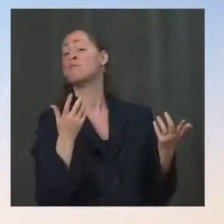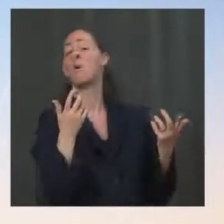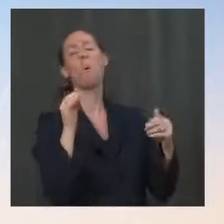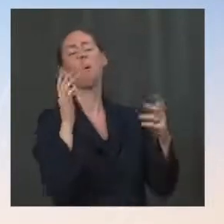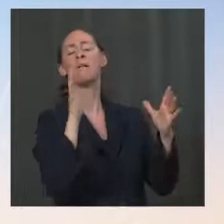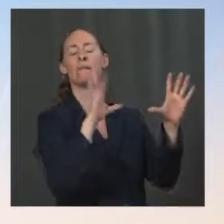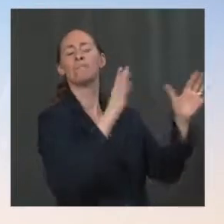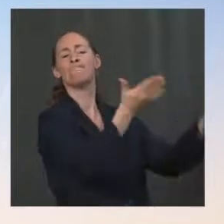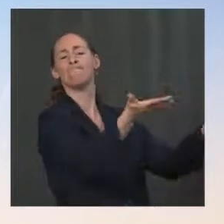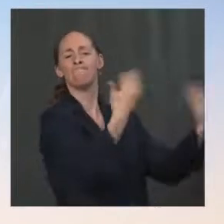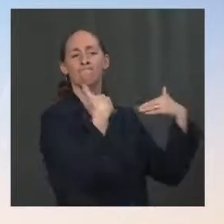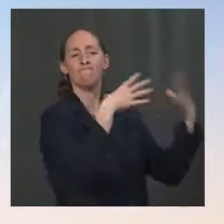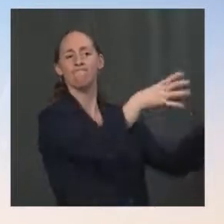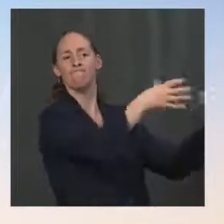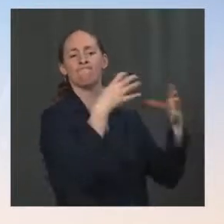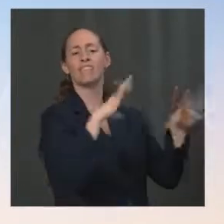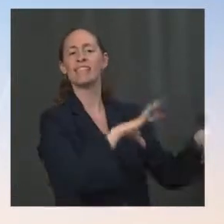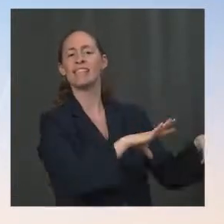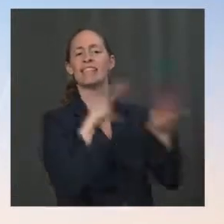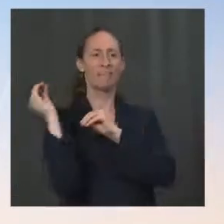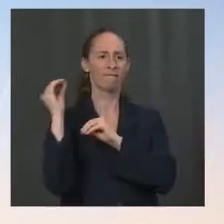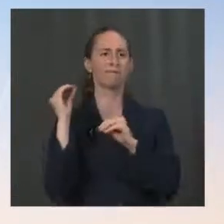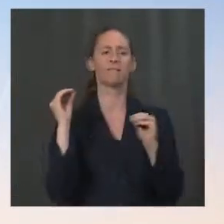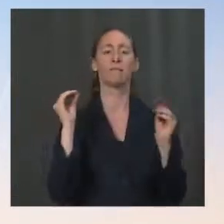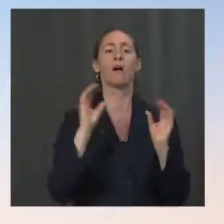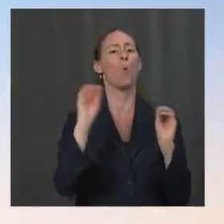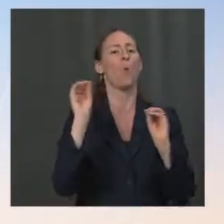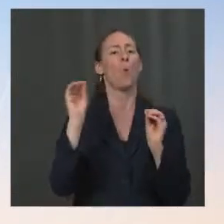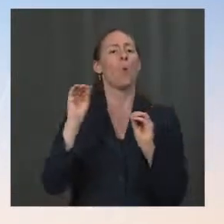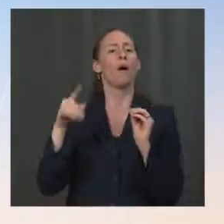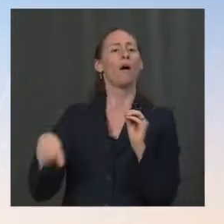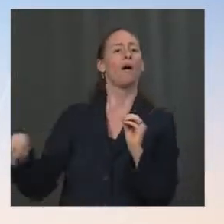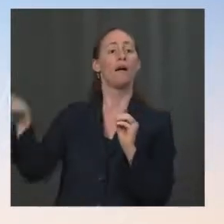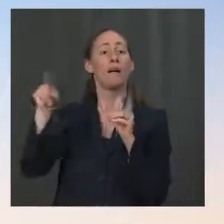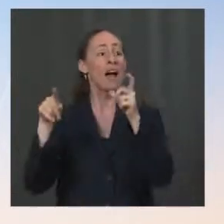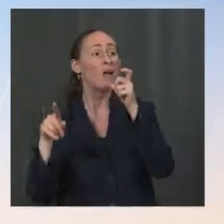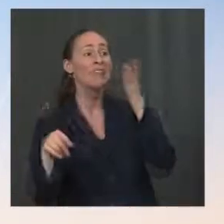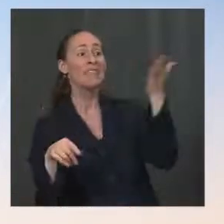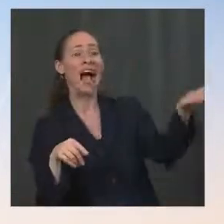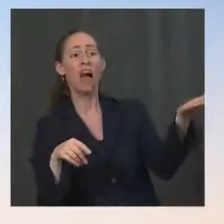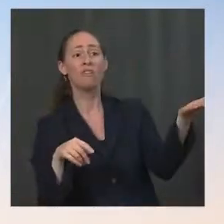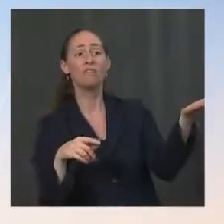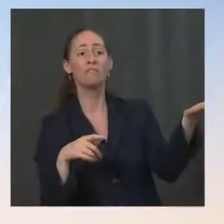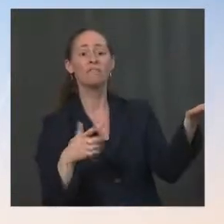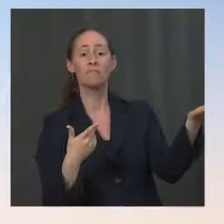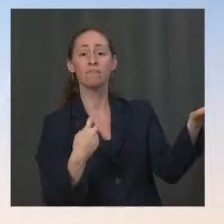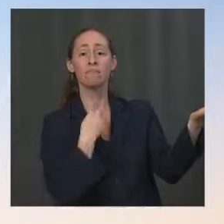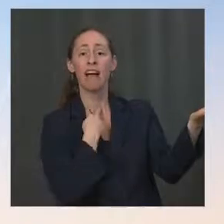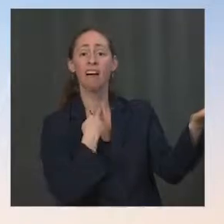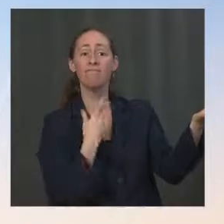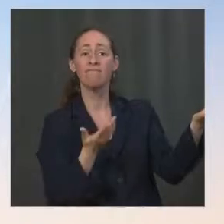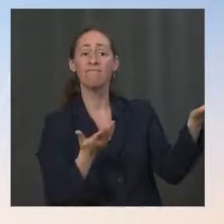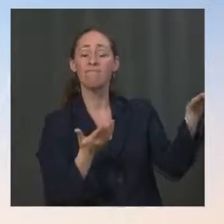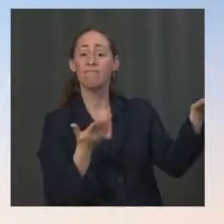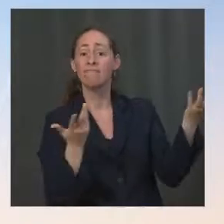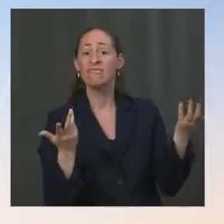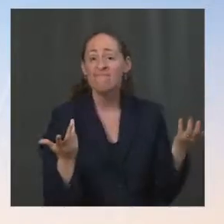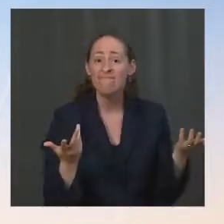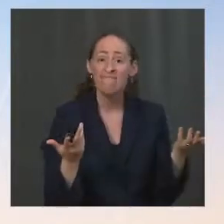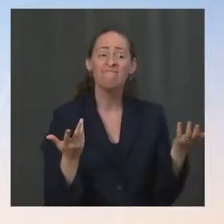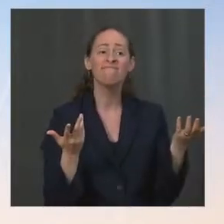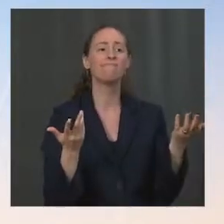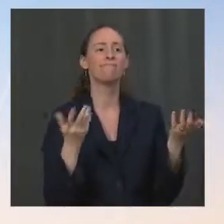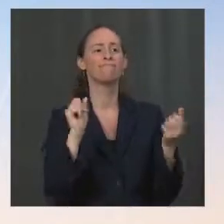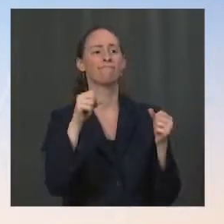risk, you don't put troops at risk, and you don't evacuate more than 105,000 people, that's another option. The option that he has